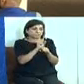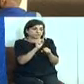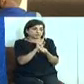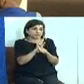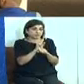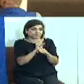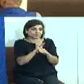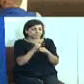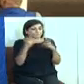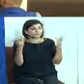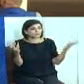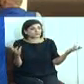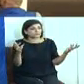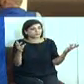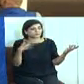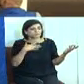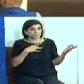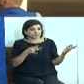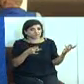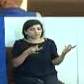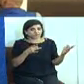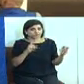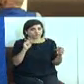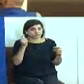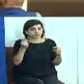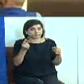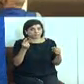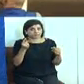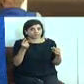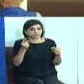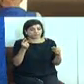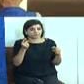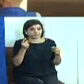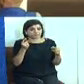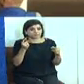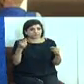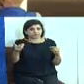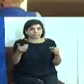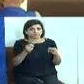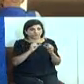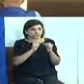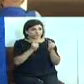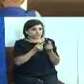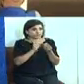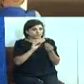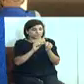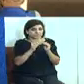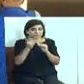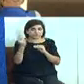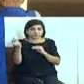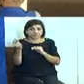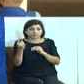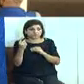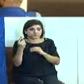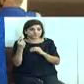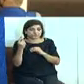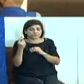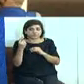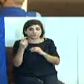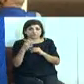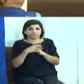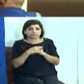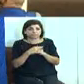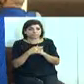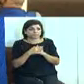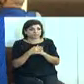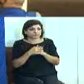what I would like to first do is invite group number one, and there is no order to this other than just to get people